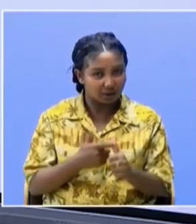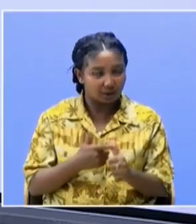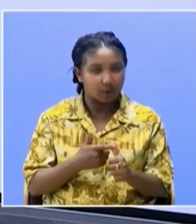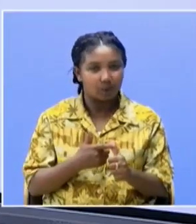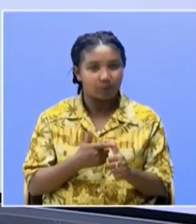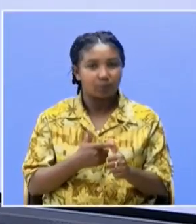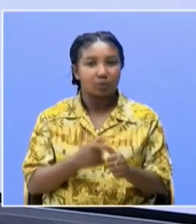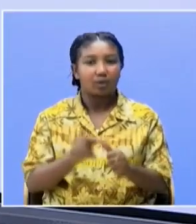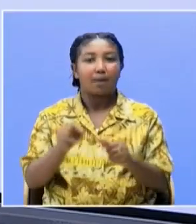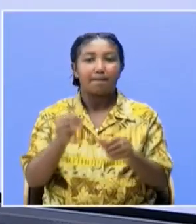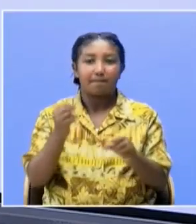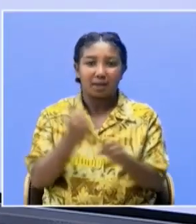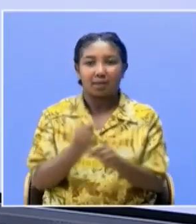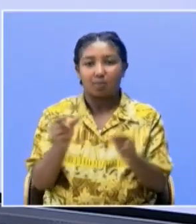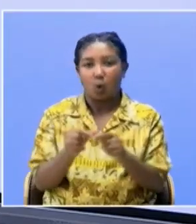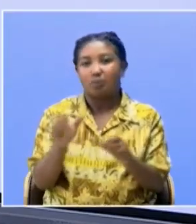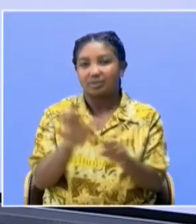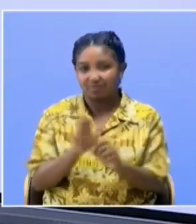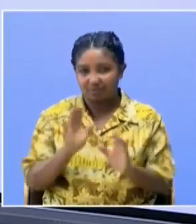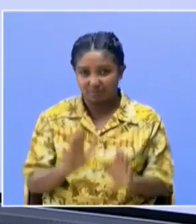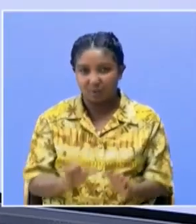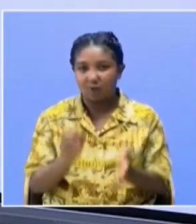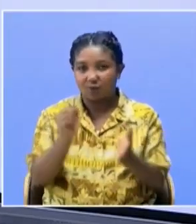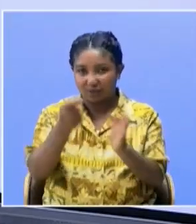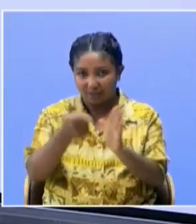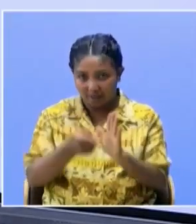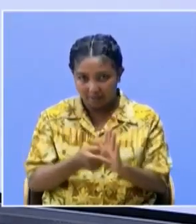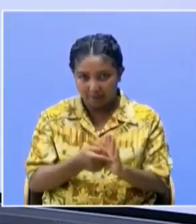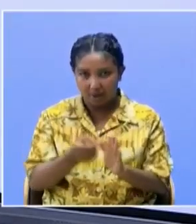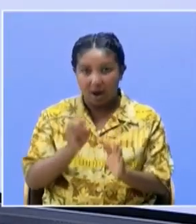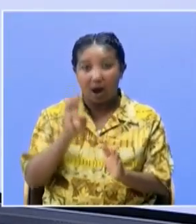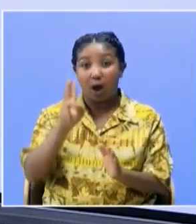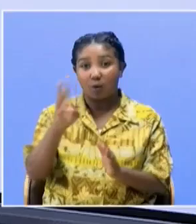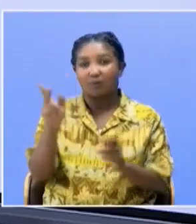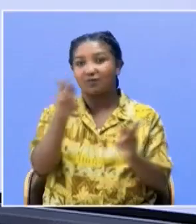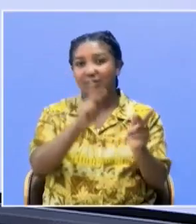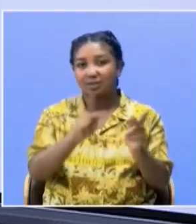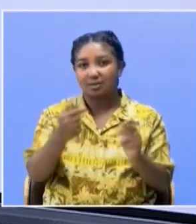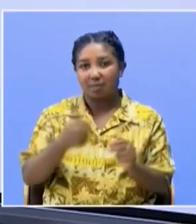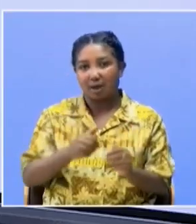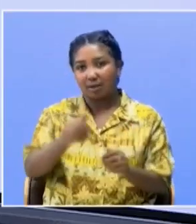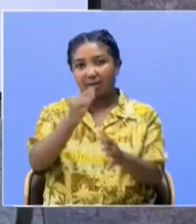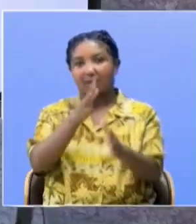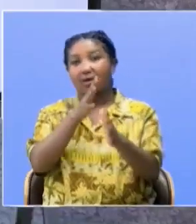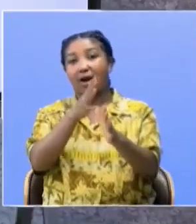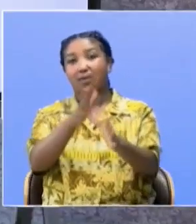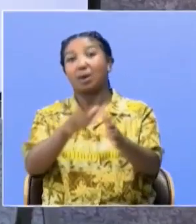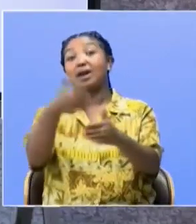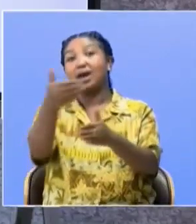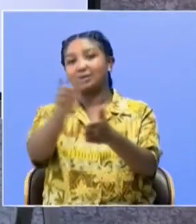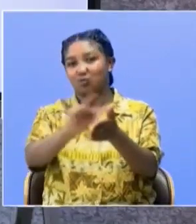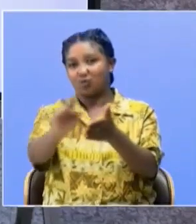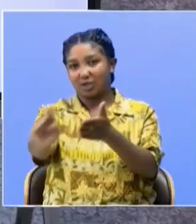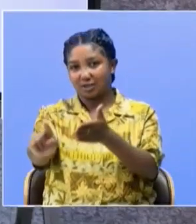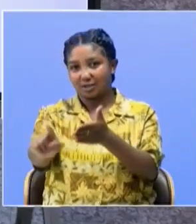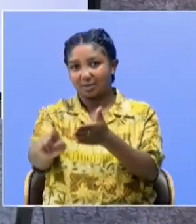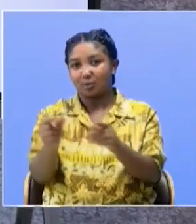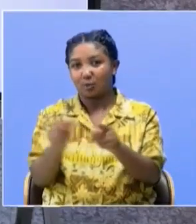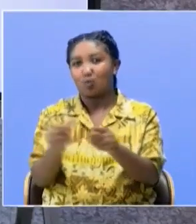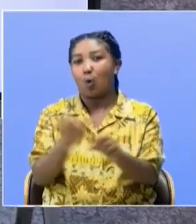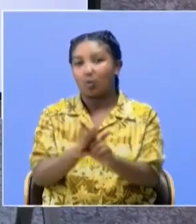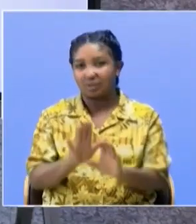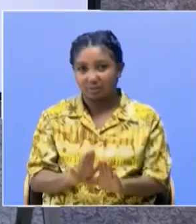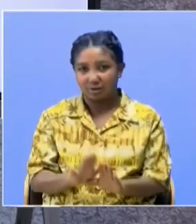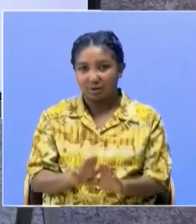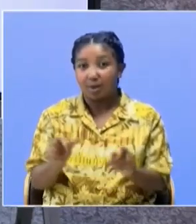is making a promise. Like, for example, I will visit my grandmother next week. That is a promise.